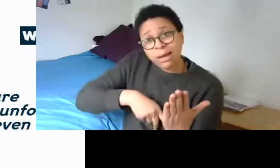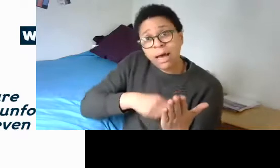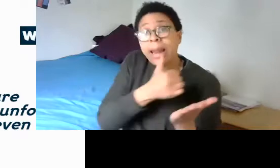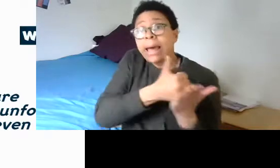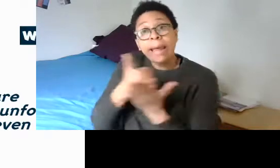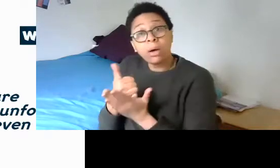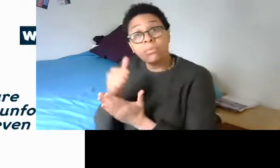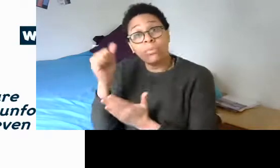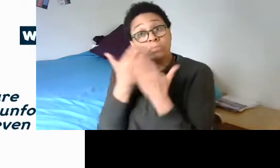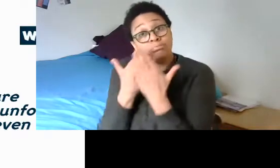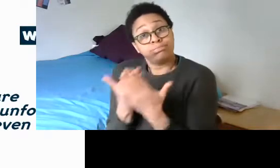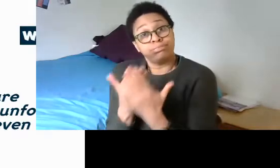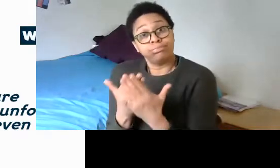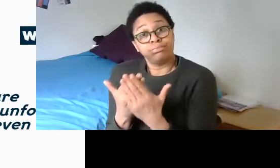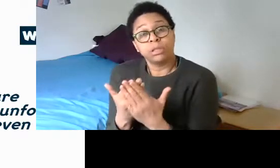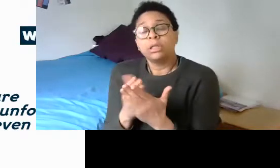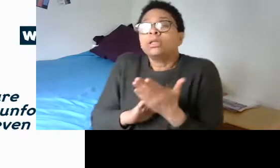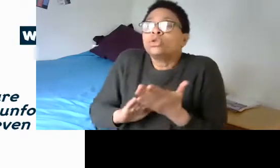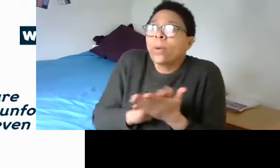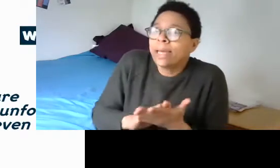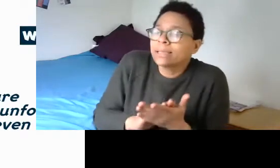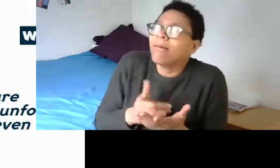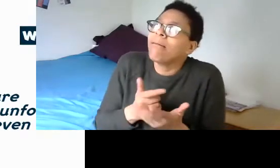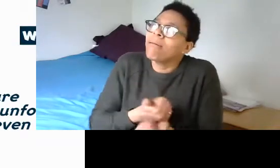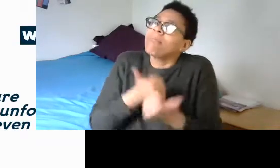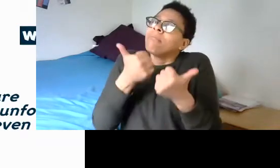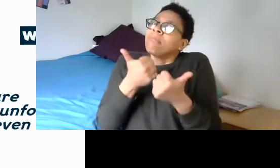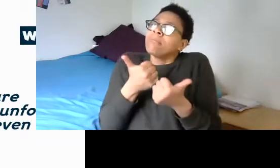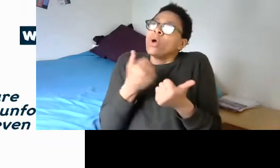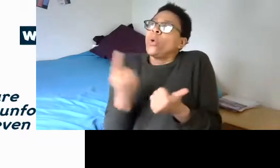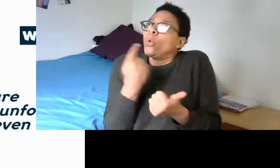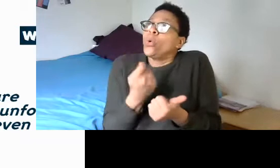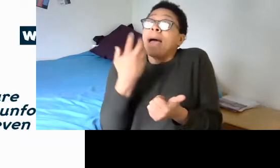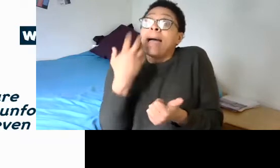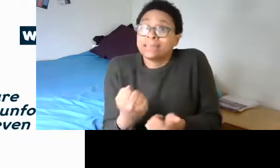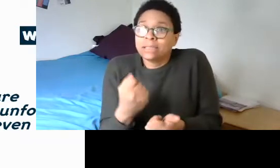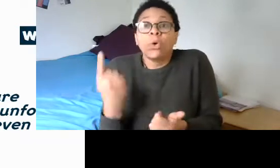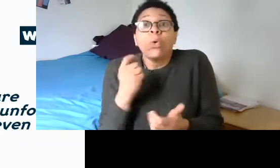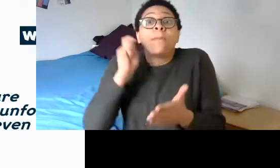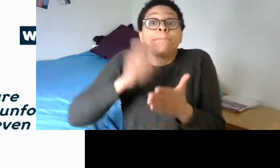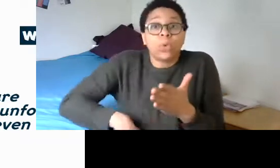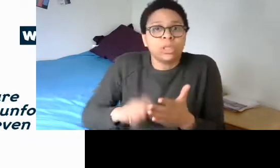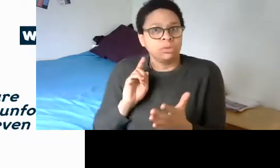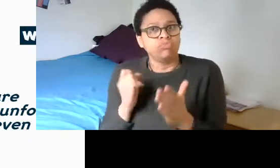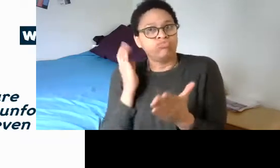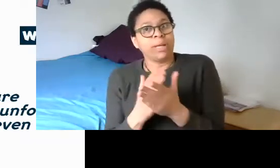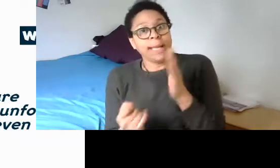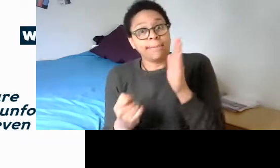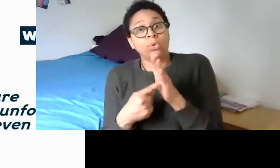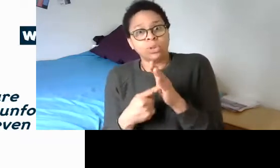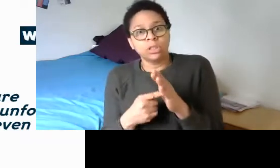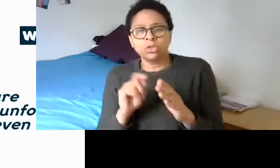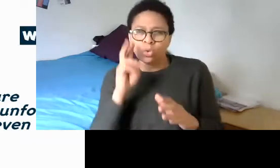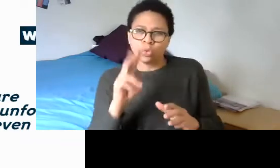book means there is some excellent provenance, and on the screen is the ownership inscription saying who bought the book, how, and